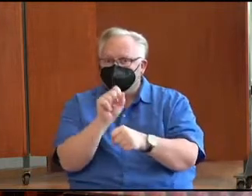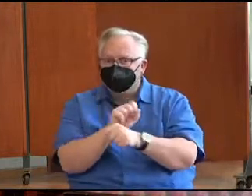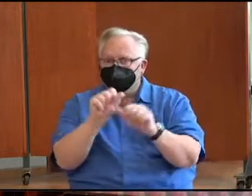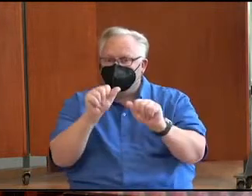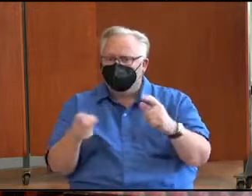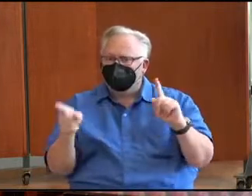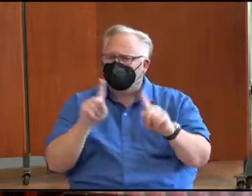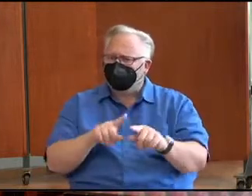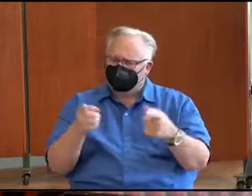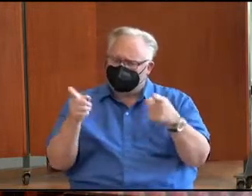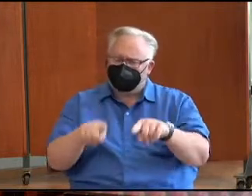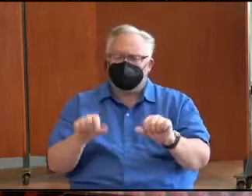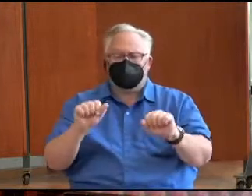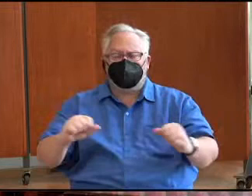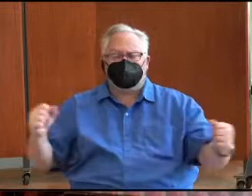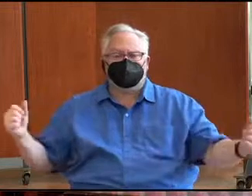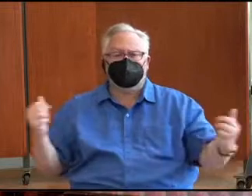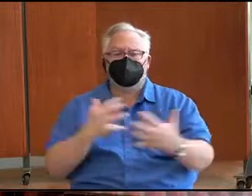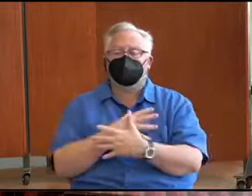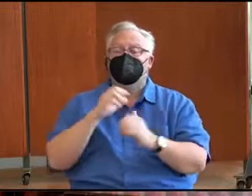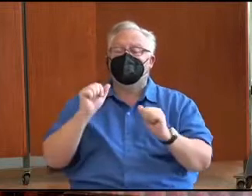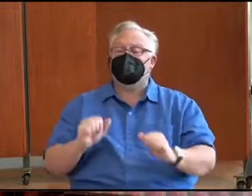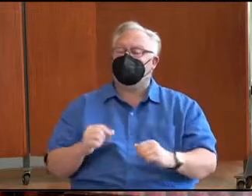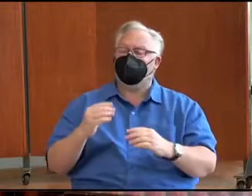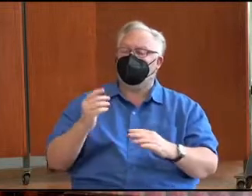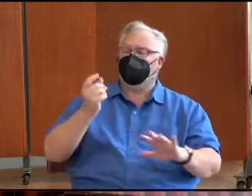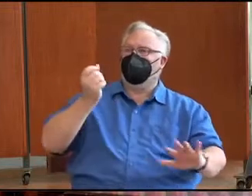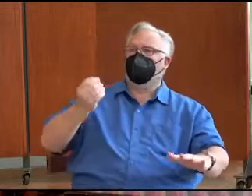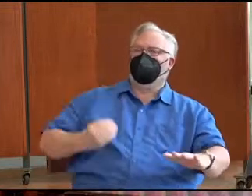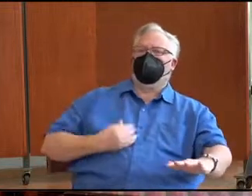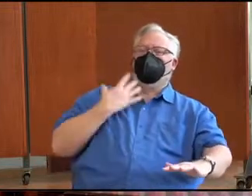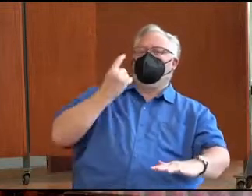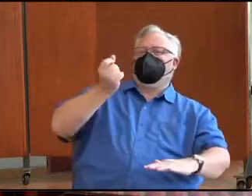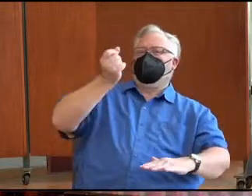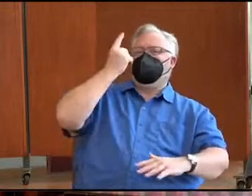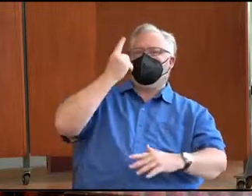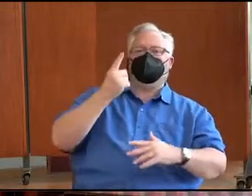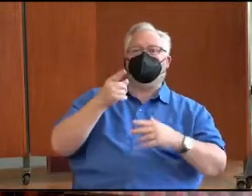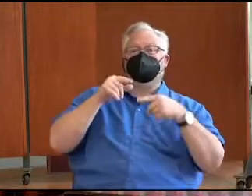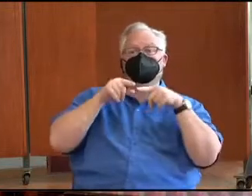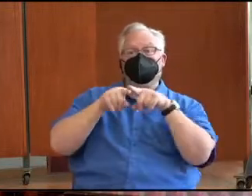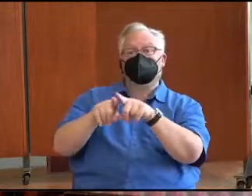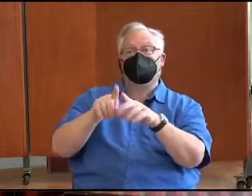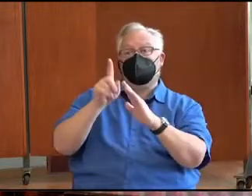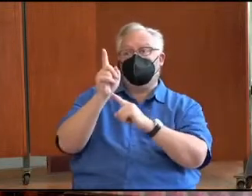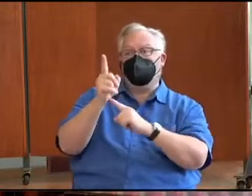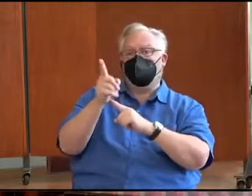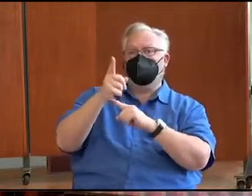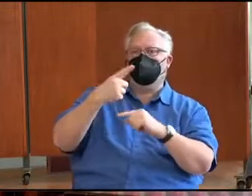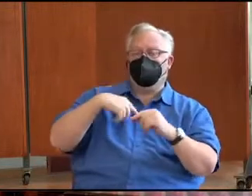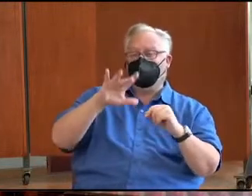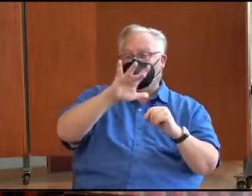be enlightening in the true sense of the word, hurtling through the void, we may just learn to fly."